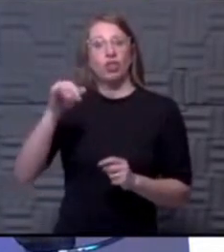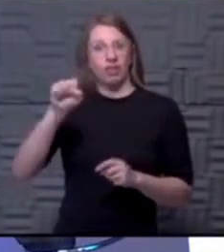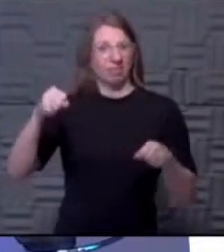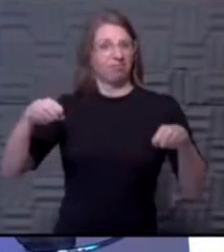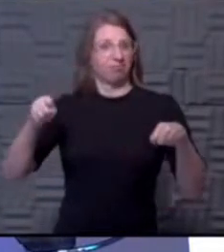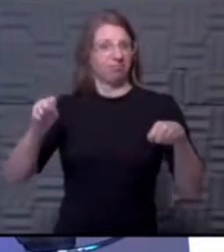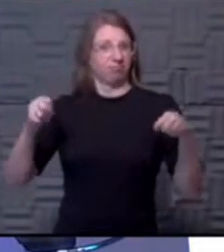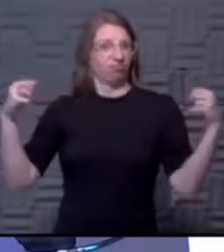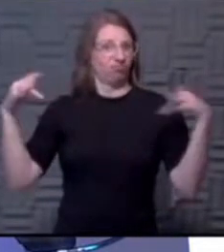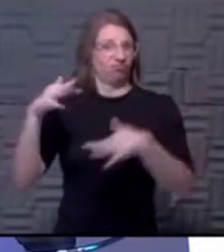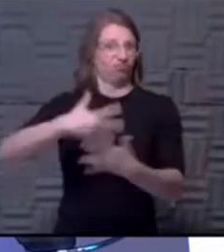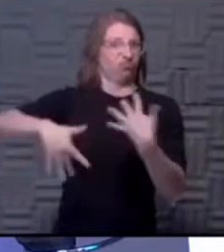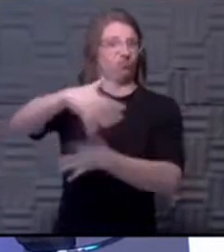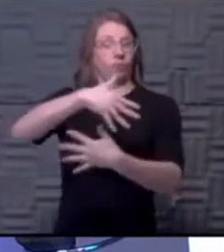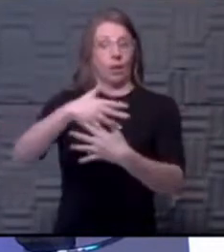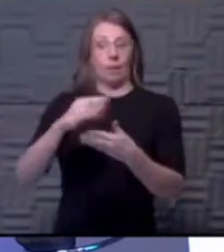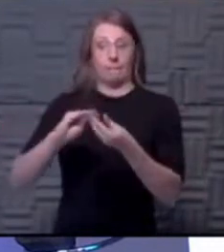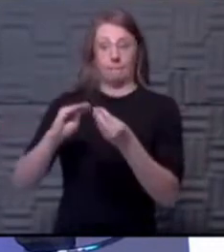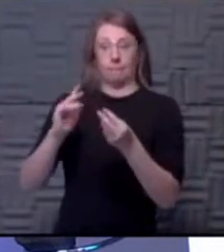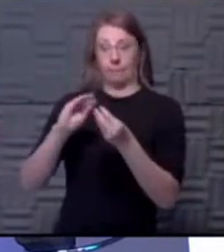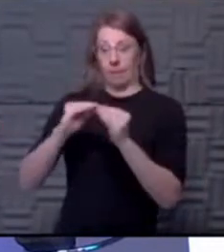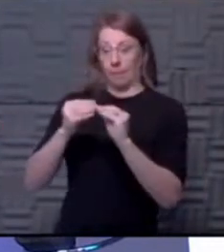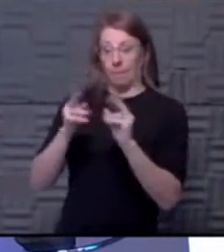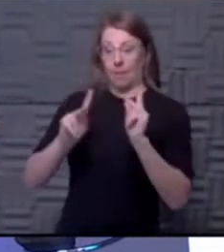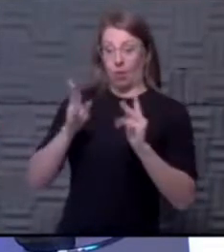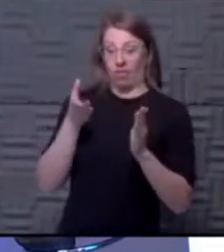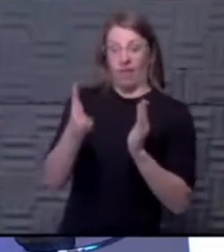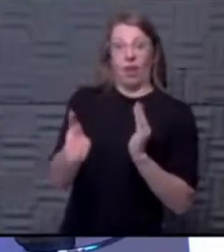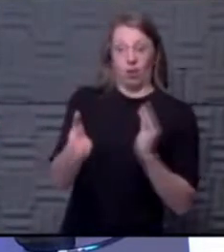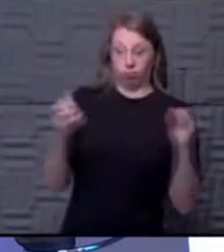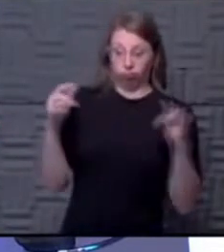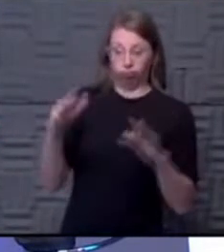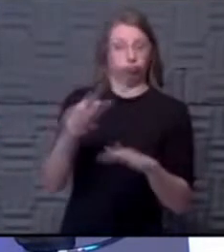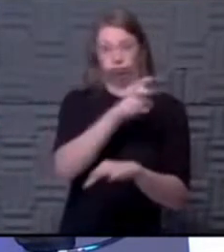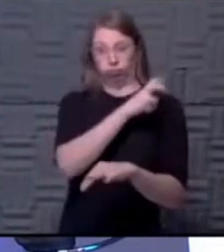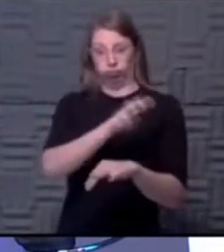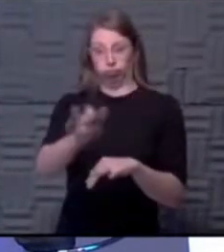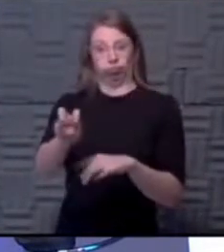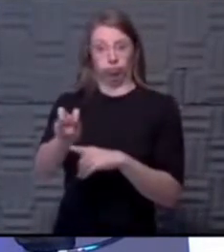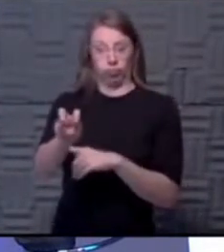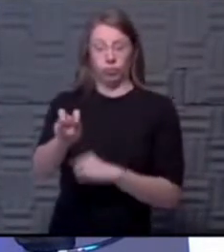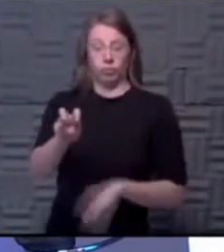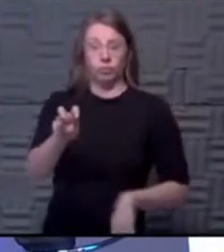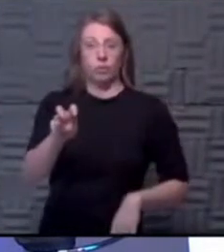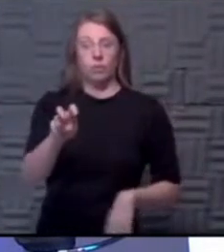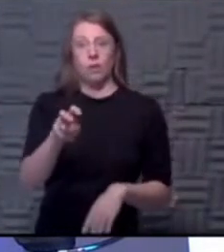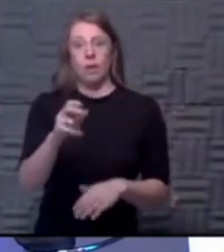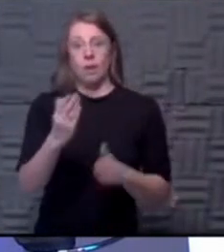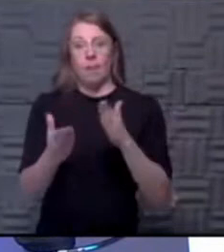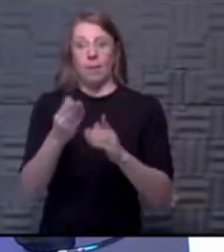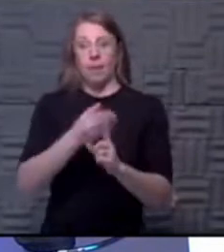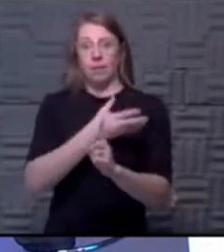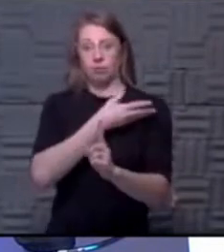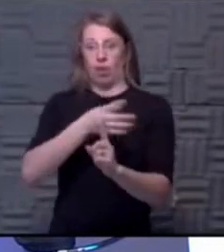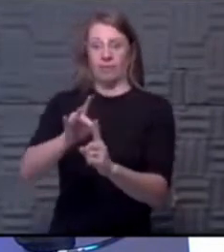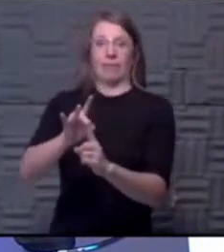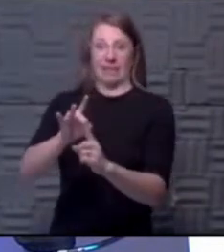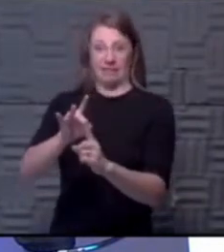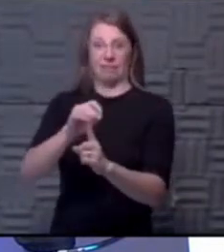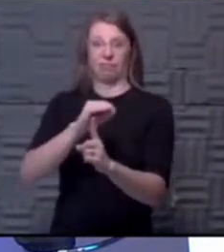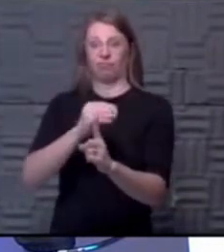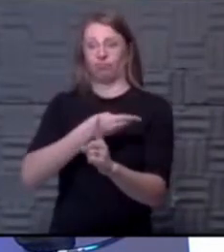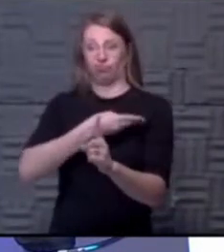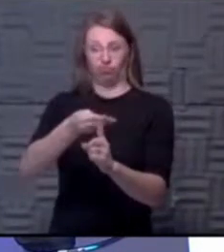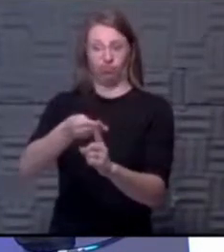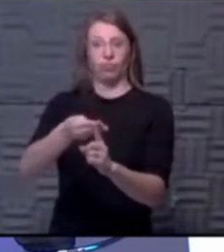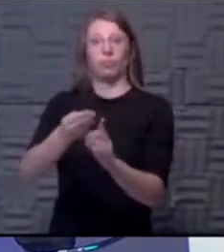the number of people who were there and traveled and maybe transmitted the disease or